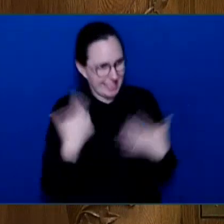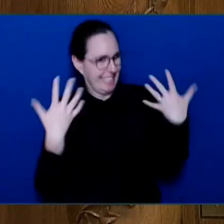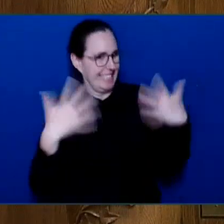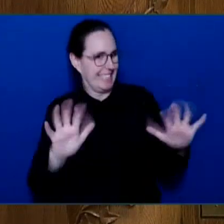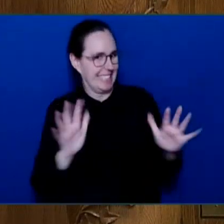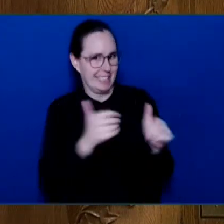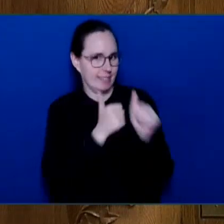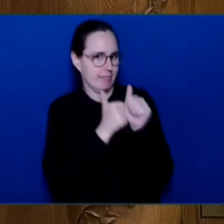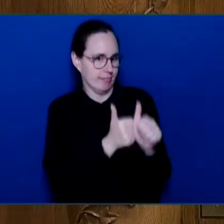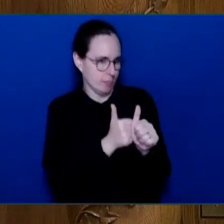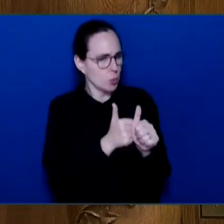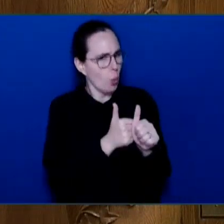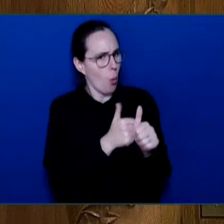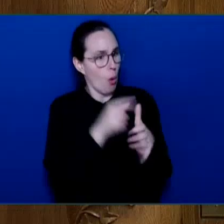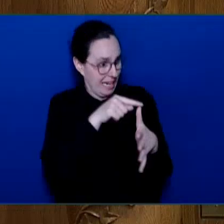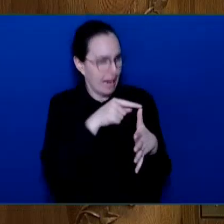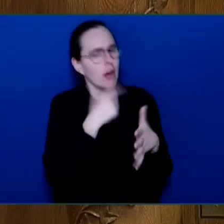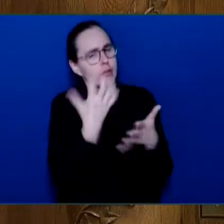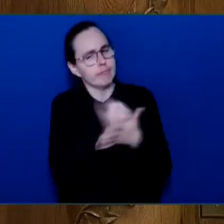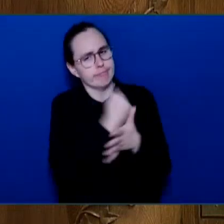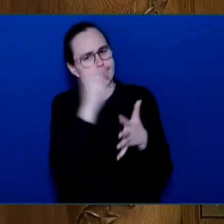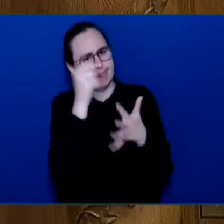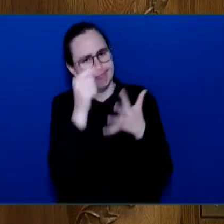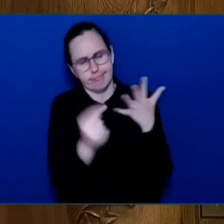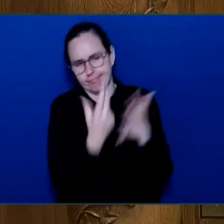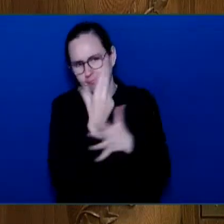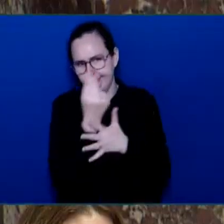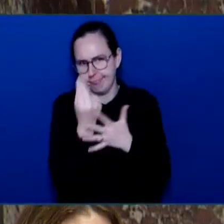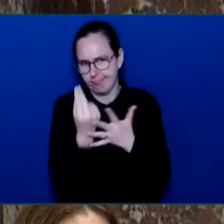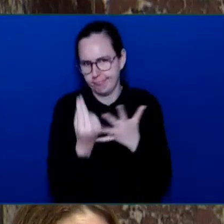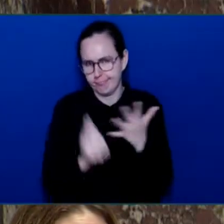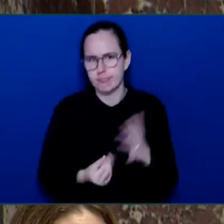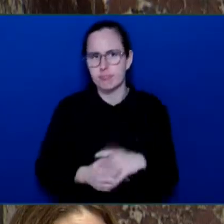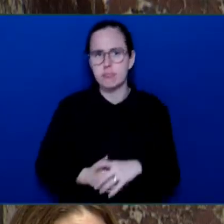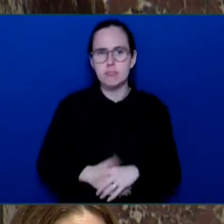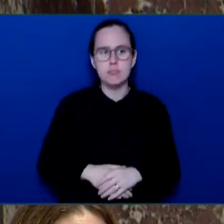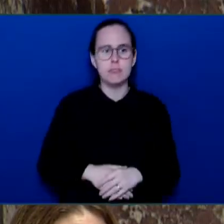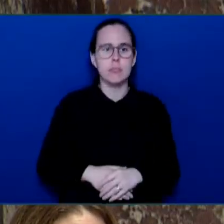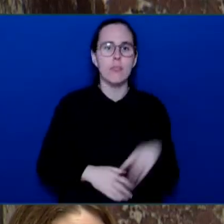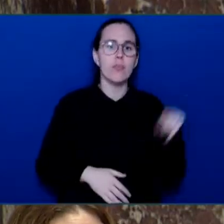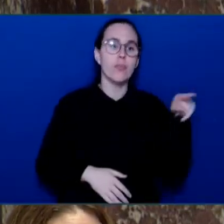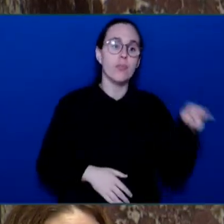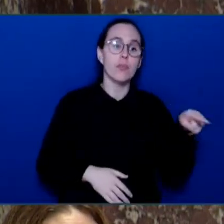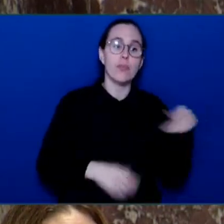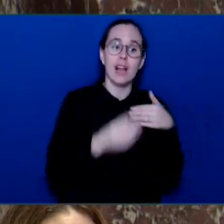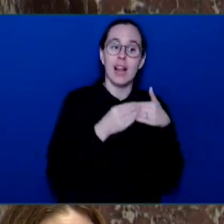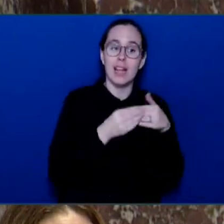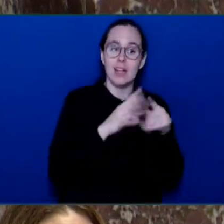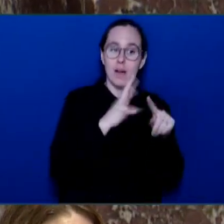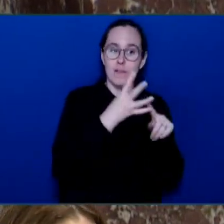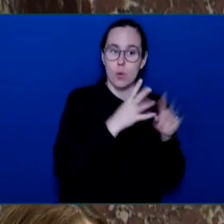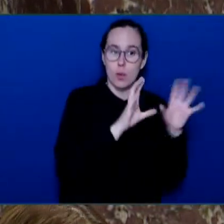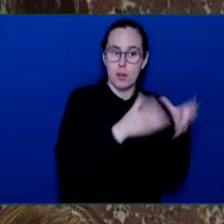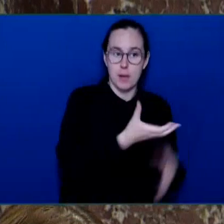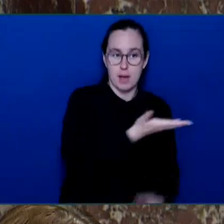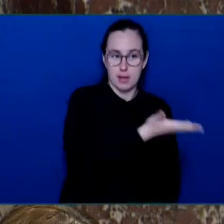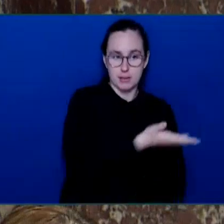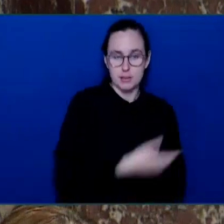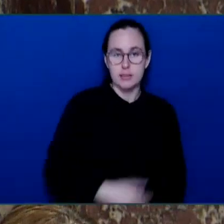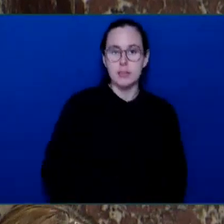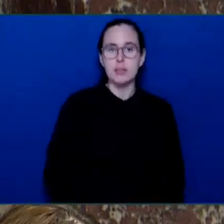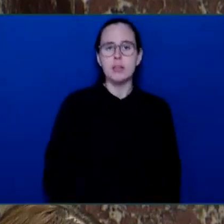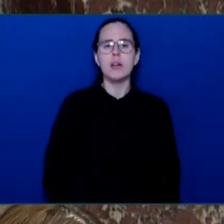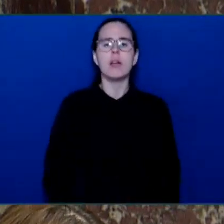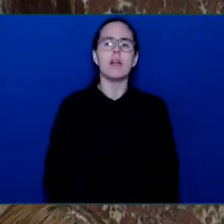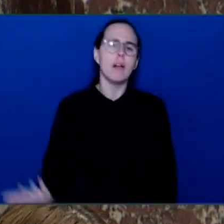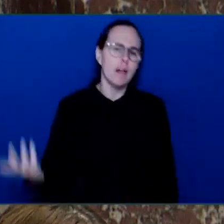Leader of the Fourth Party. Thank you, Mr. Speaker. We're hearing a lot about affordability today, but the carbon tax is one of the pieces, I think,